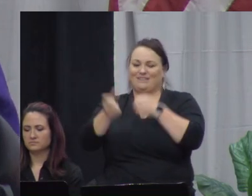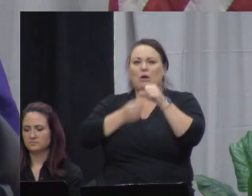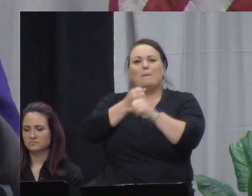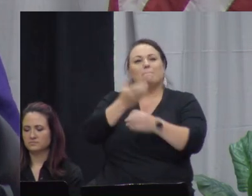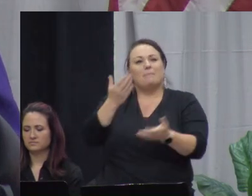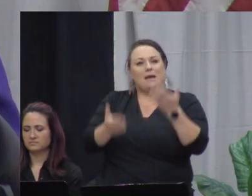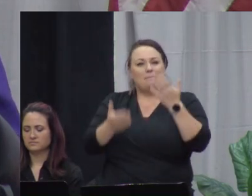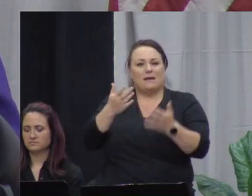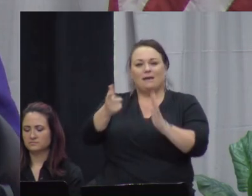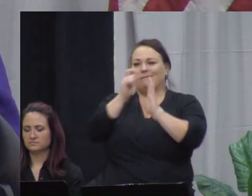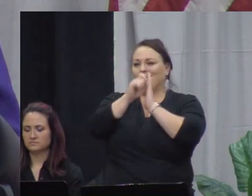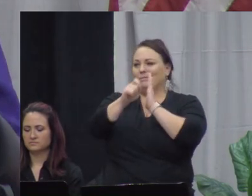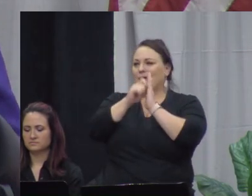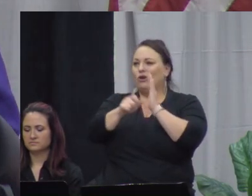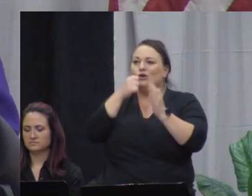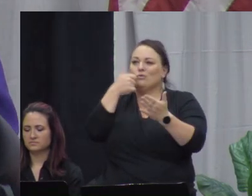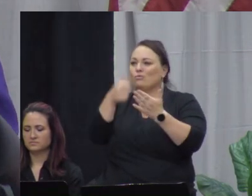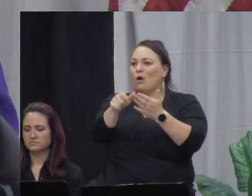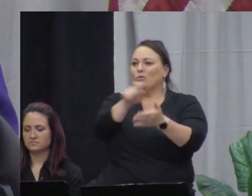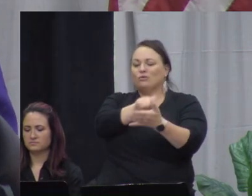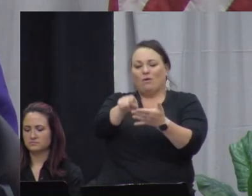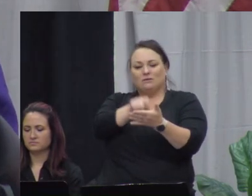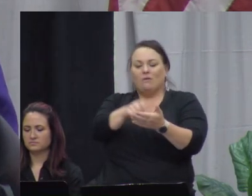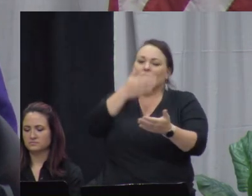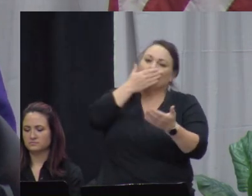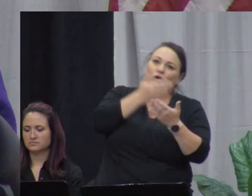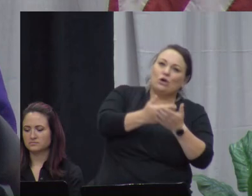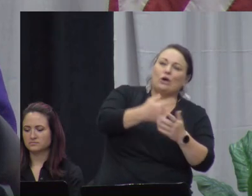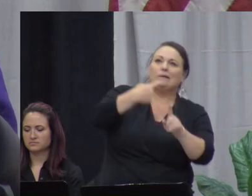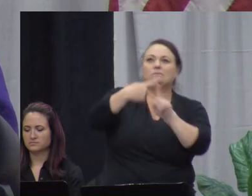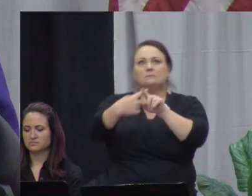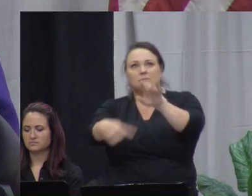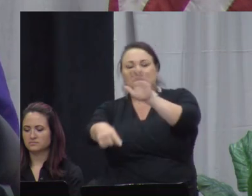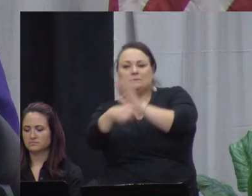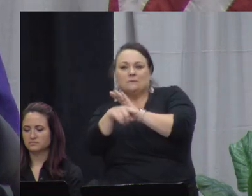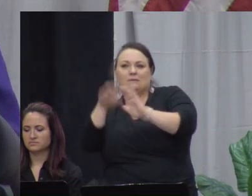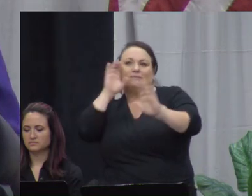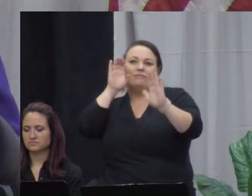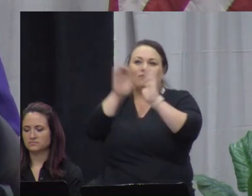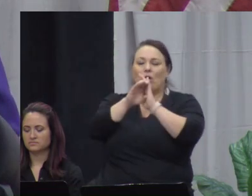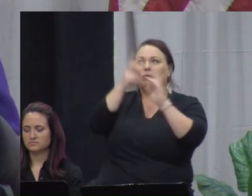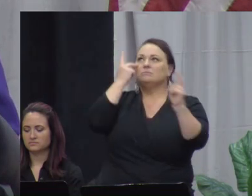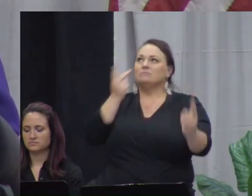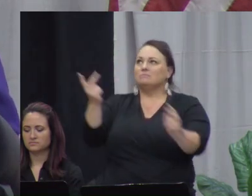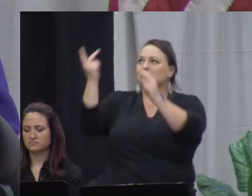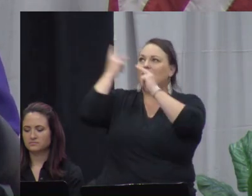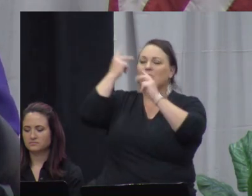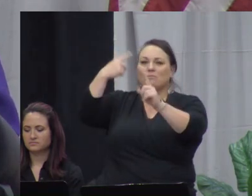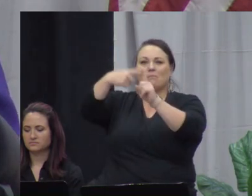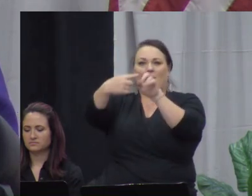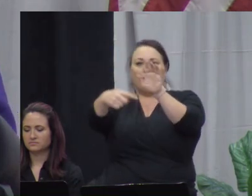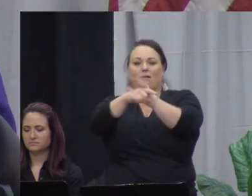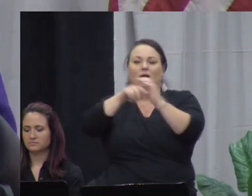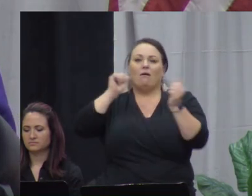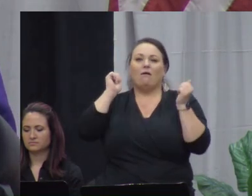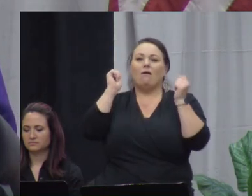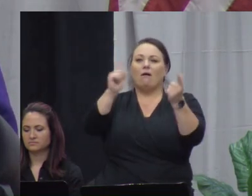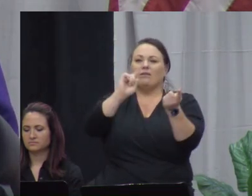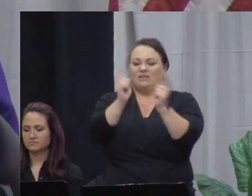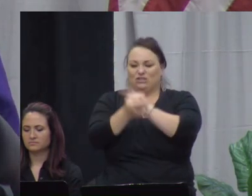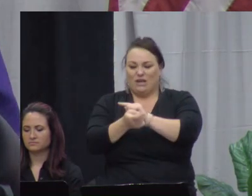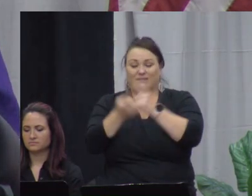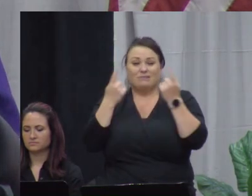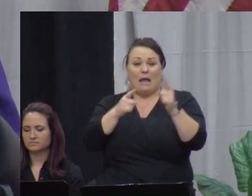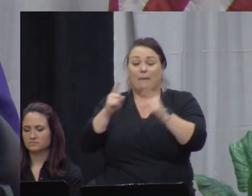Maybe the letter you wrote yourself, or the good and bad photos and memories you have. Just think of all the changes you have made in these 4 quick